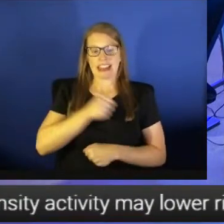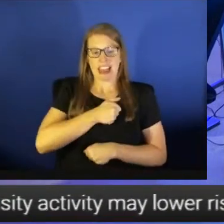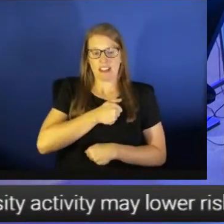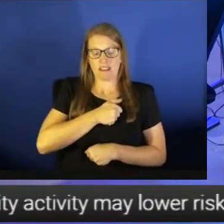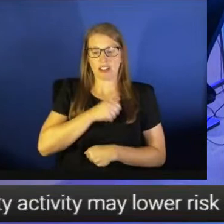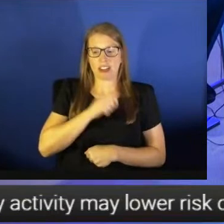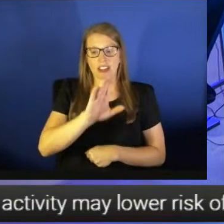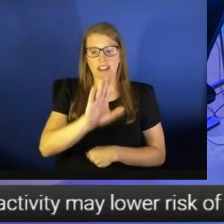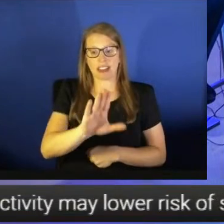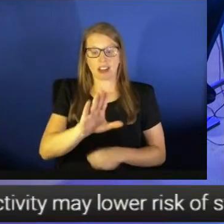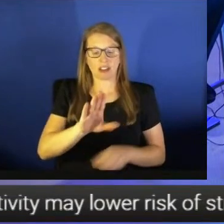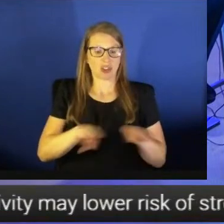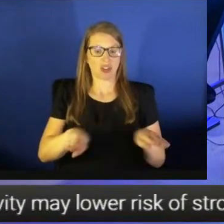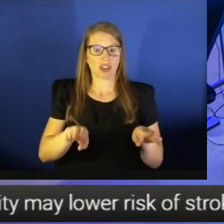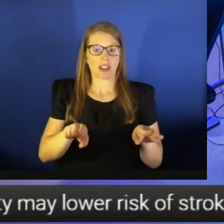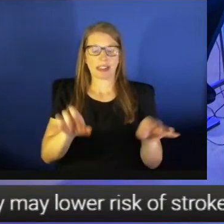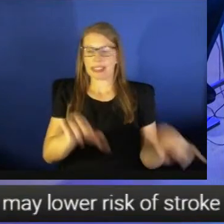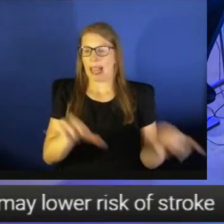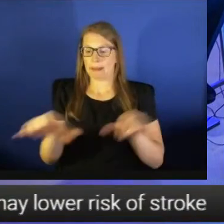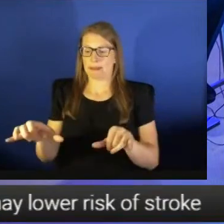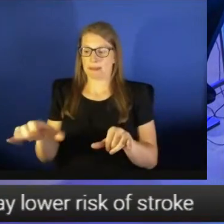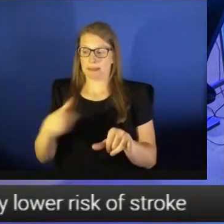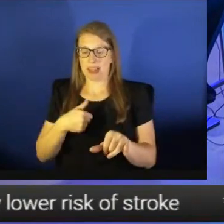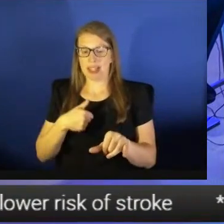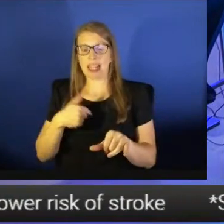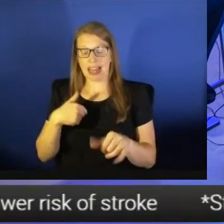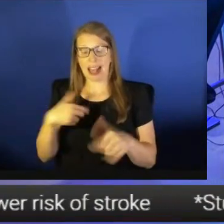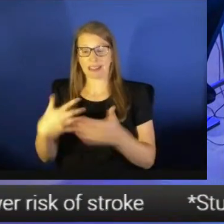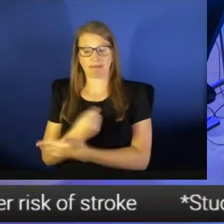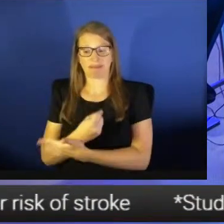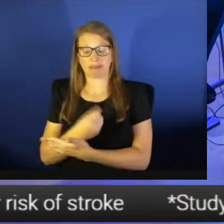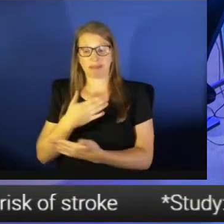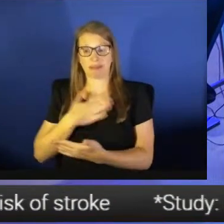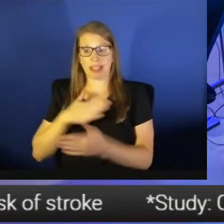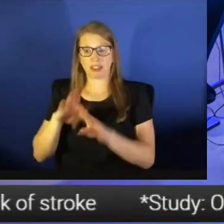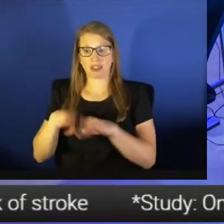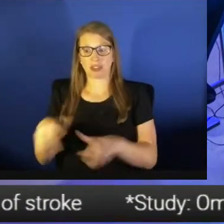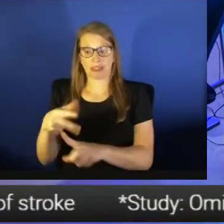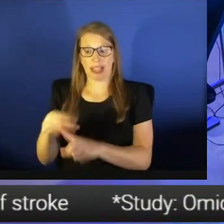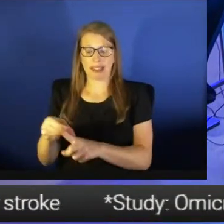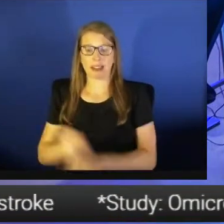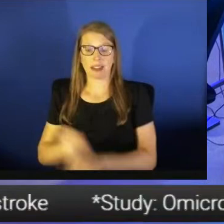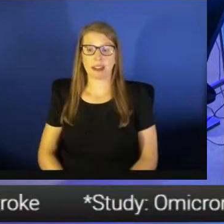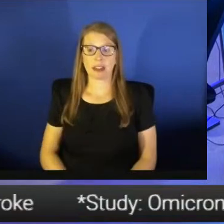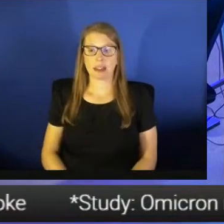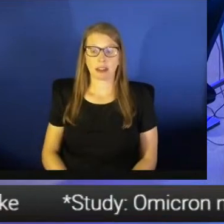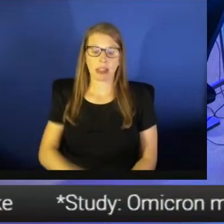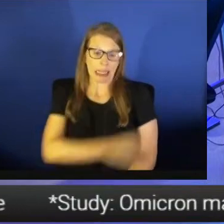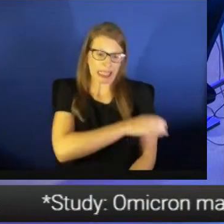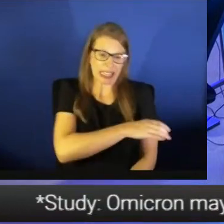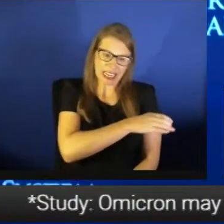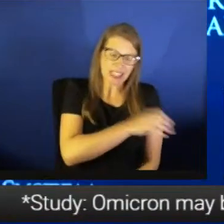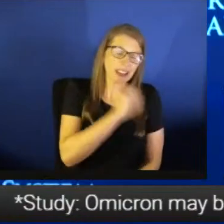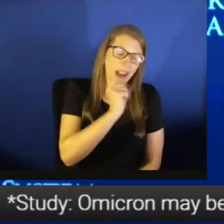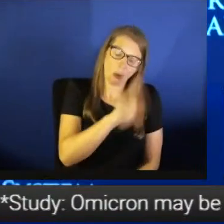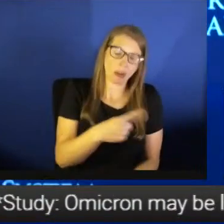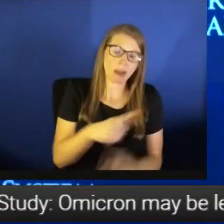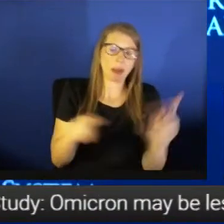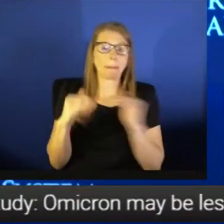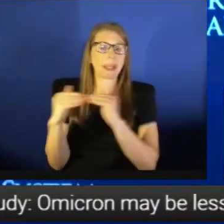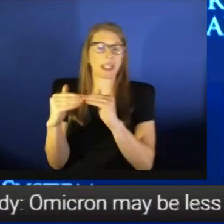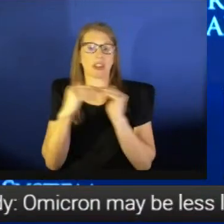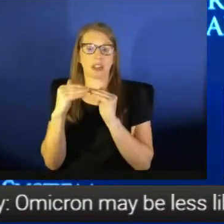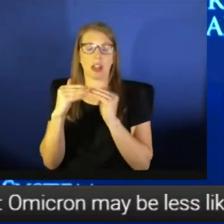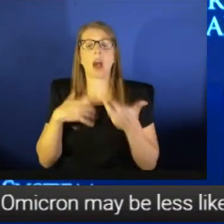those parents get there? What are those conversations need to be, not just in clinic, but really among our peers? Yeah, and I actually want to start with